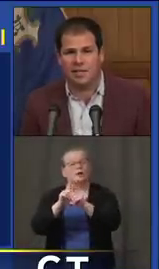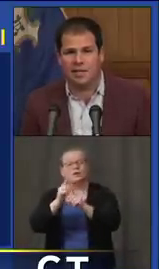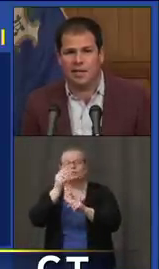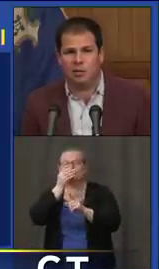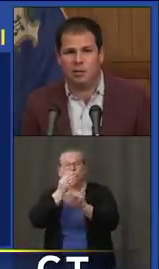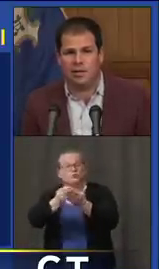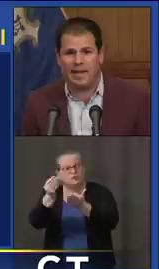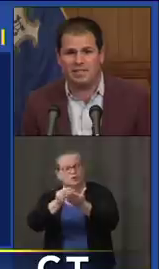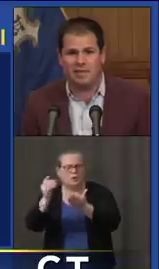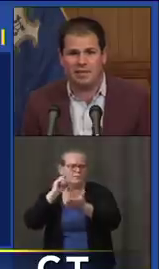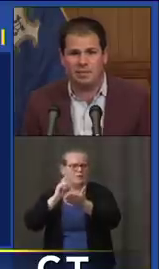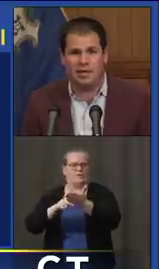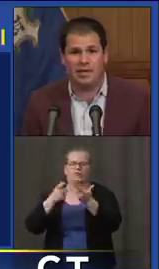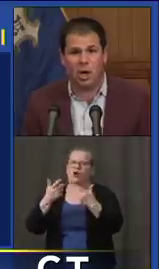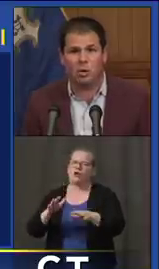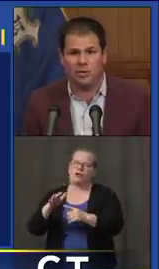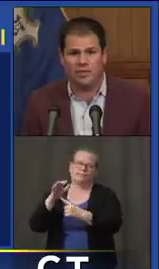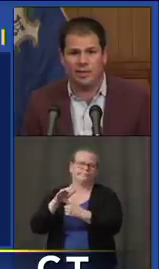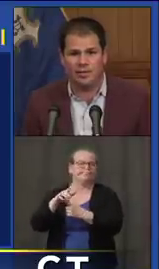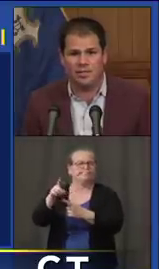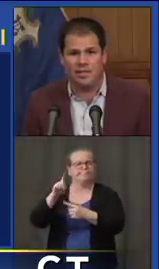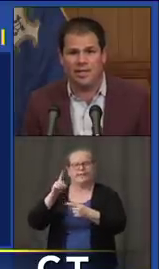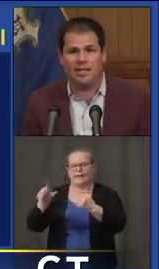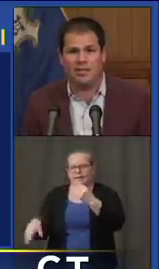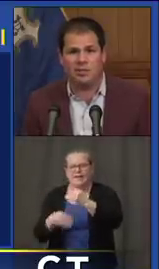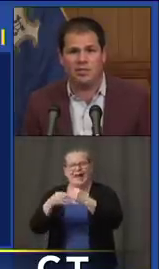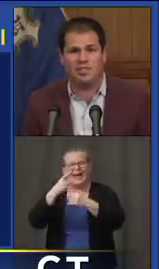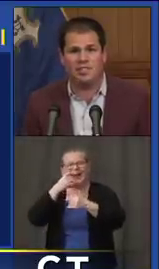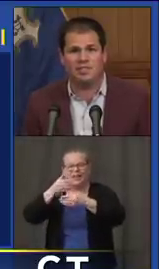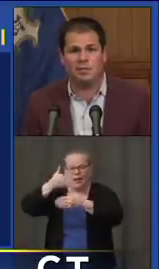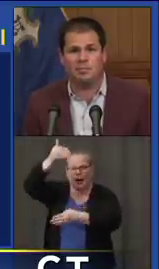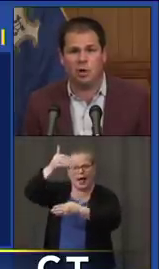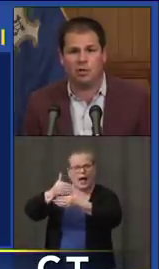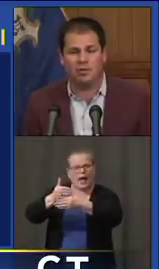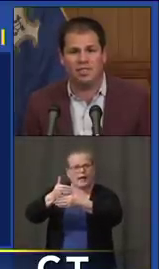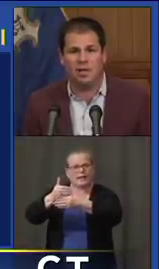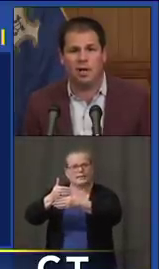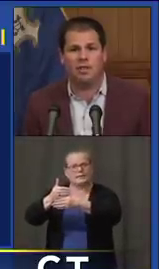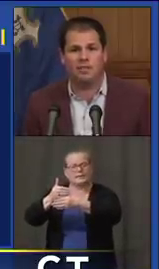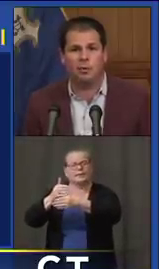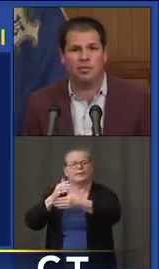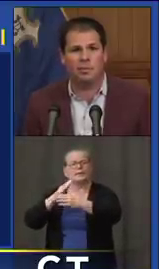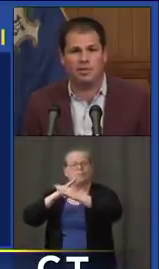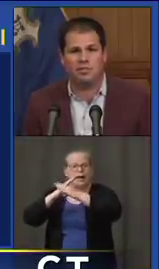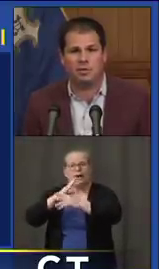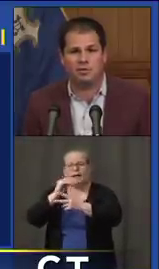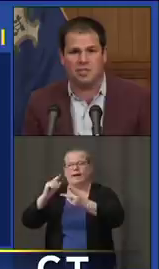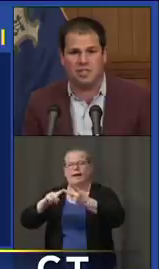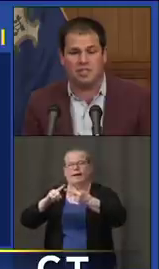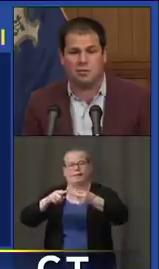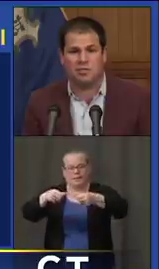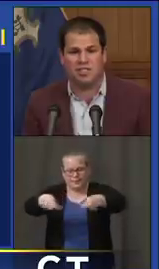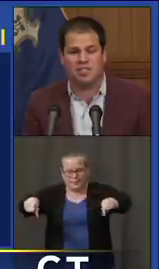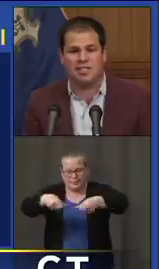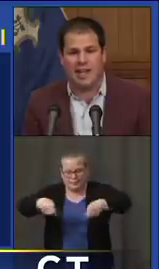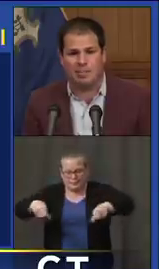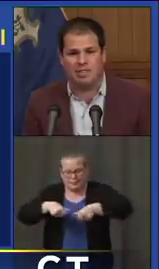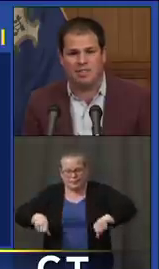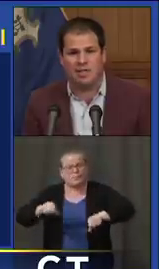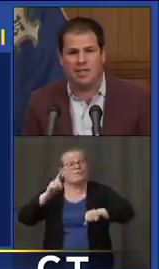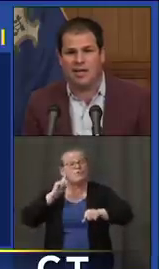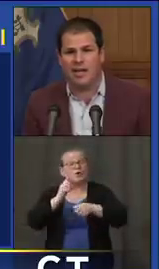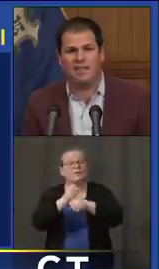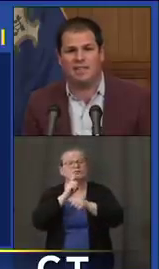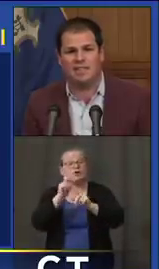plexiglass. We're going to ask for that to be done in all retailers, in addition to the 6-foot markers on the floor to make sure social distancing